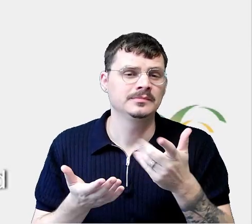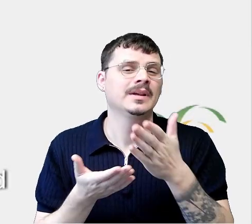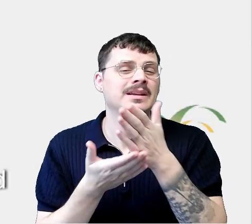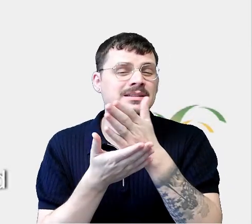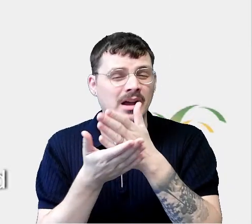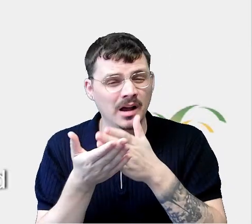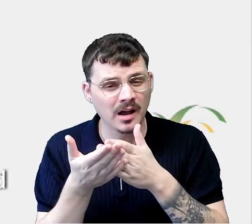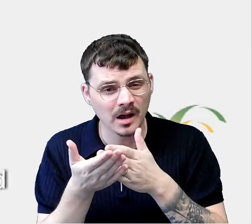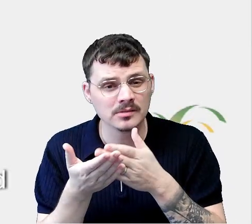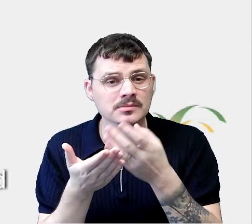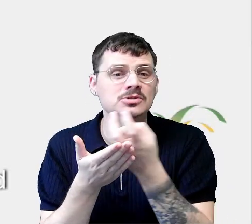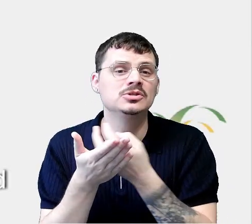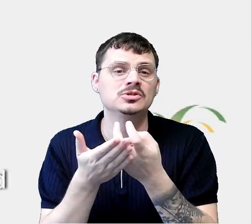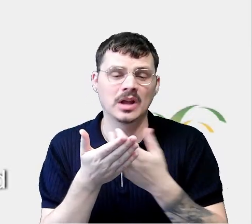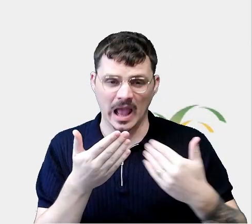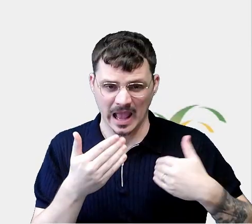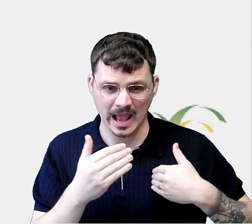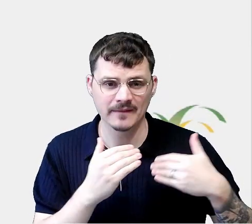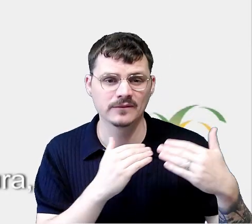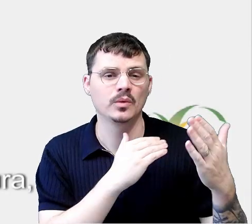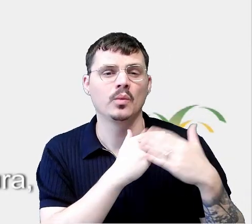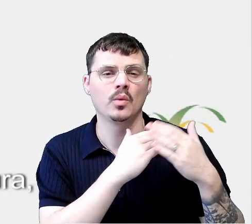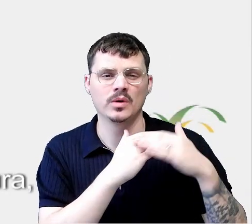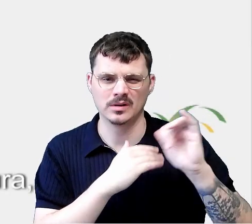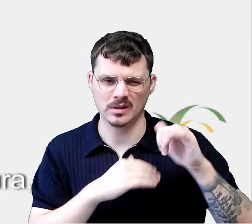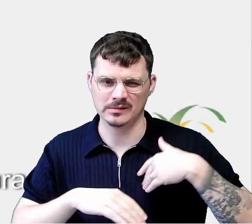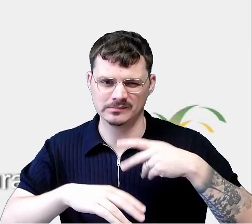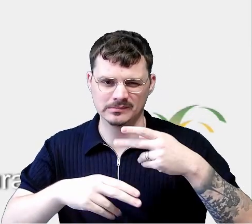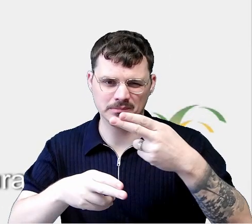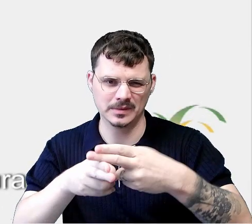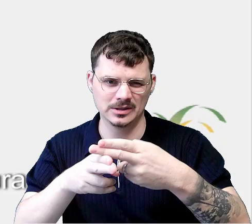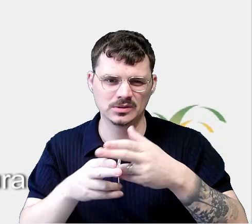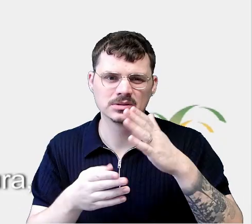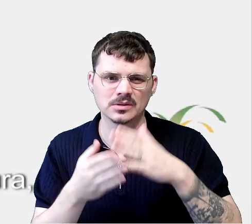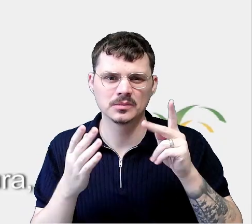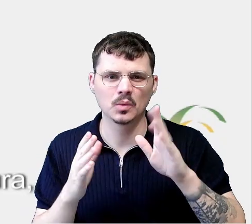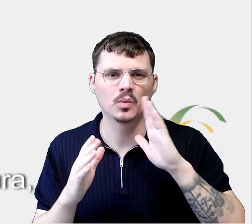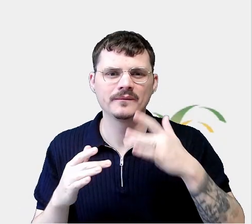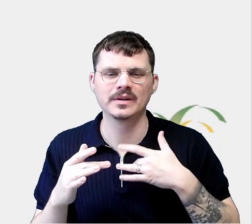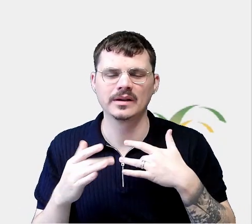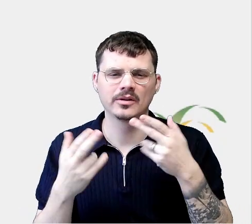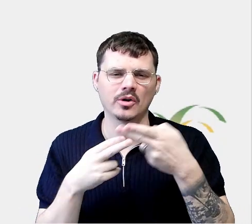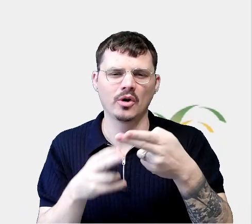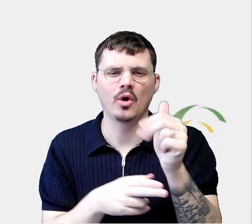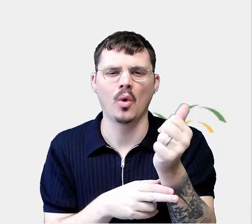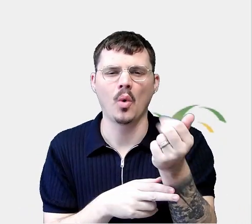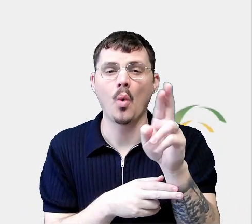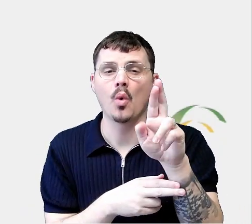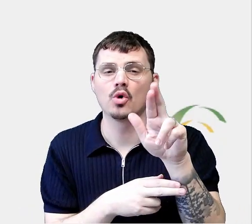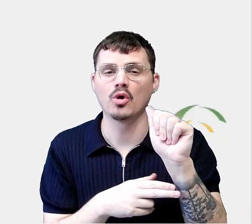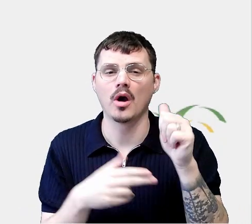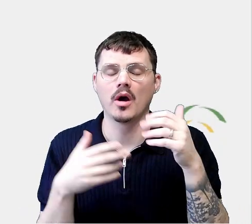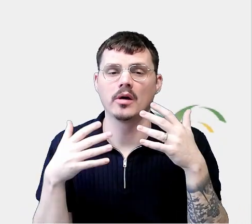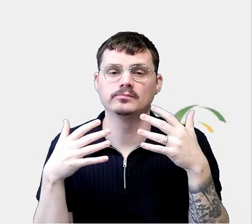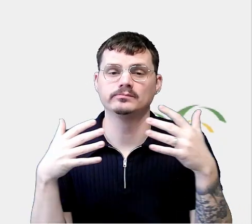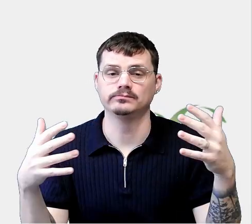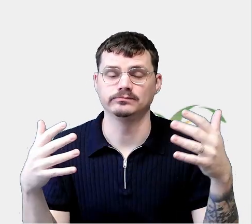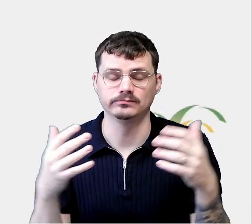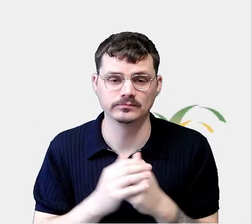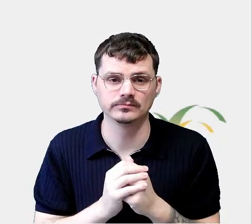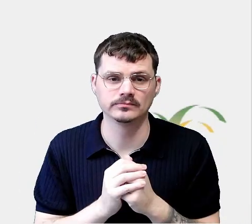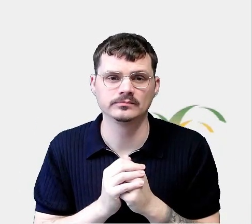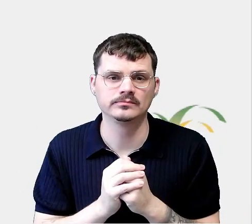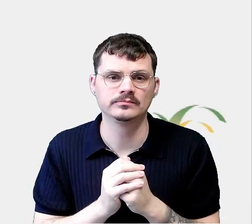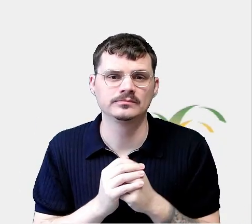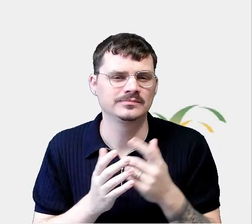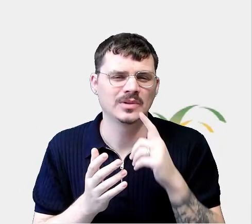Some seizures give a little warning ahead of time. Like I mentioned before, people will have an aura. And an aura can